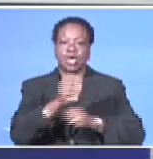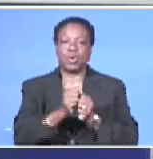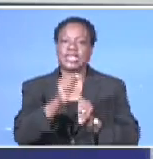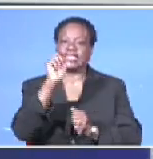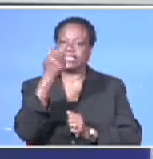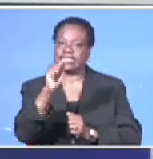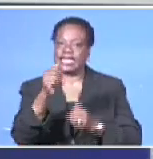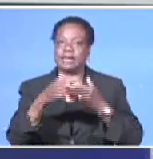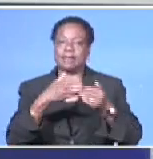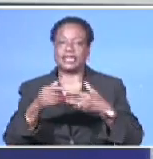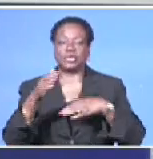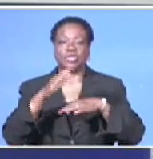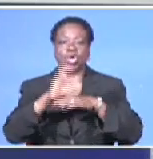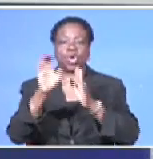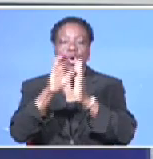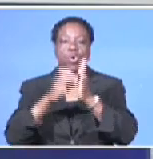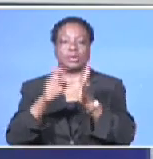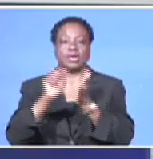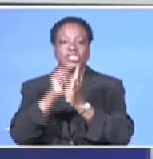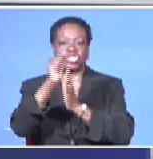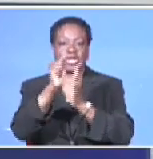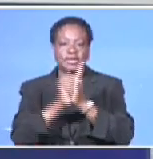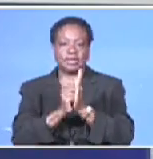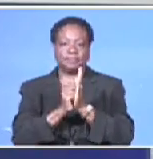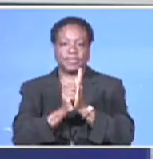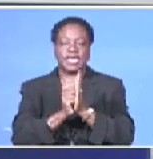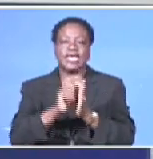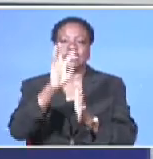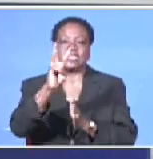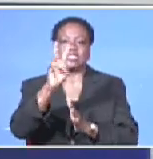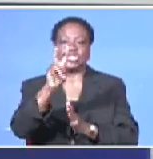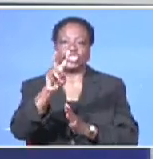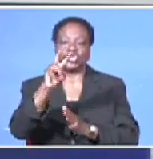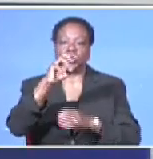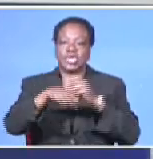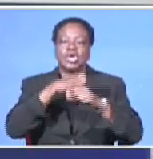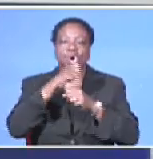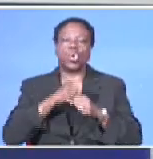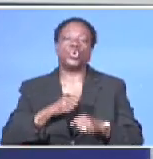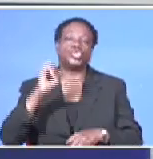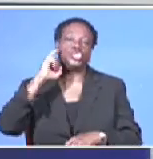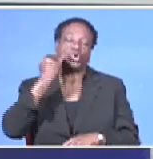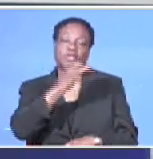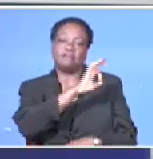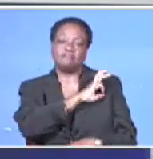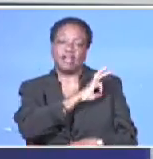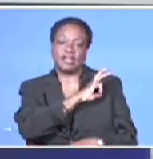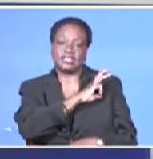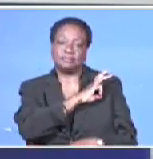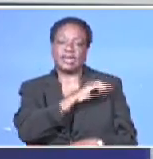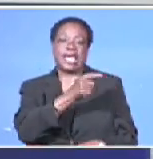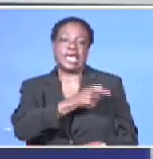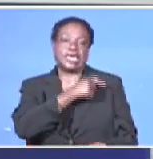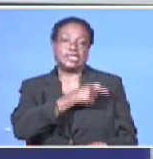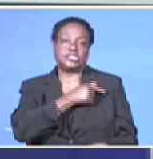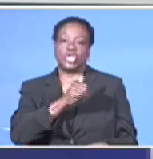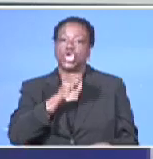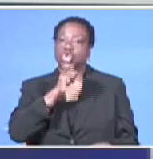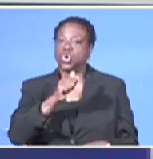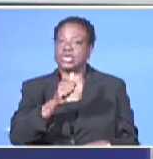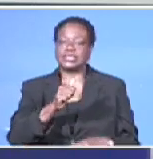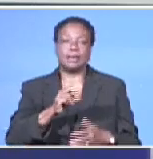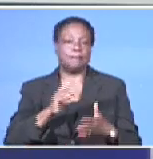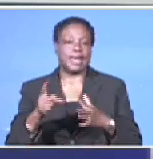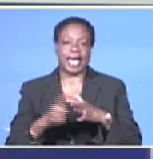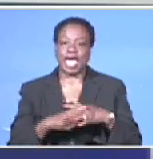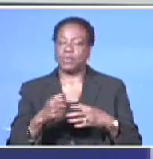the court's agenda. During the proceedings, 62-year-old rental property owner Jody Farrington pleaded guilty to failing to comply with Public